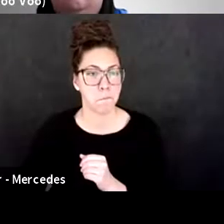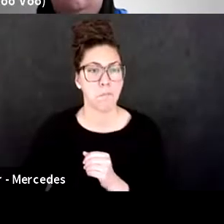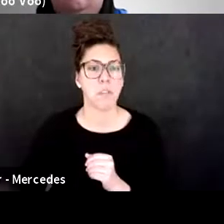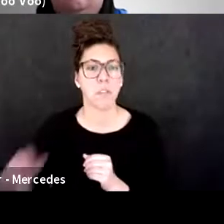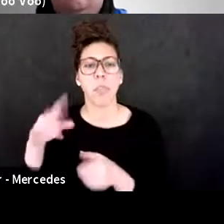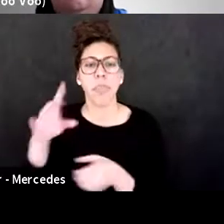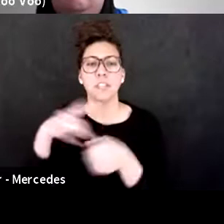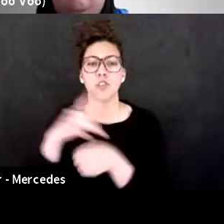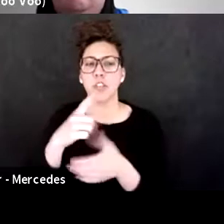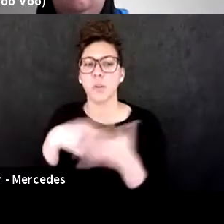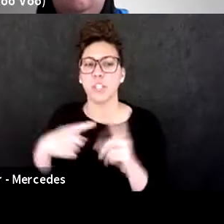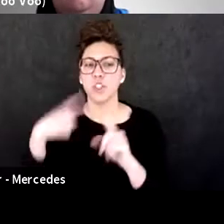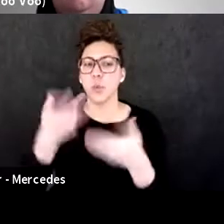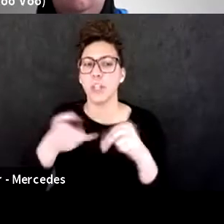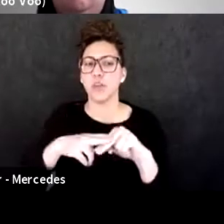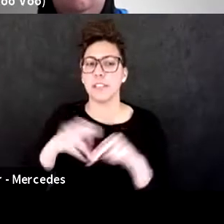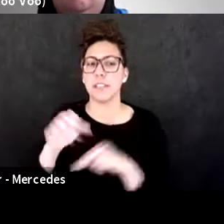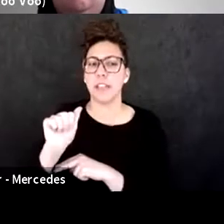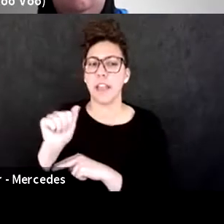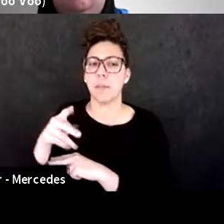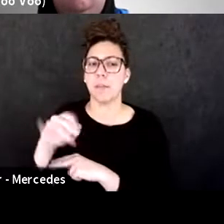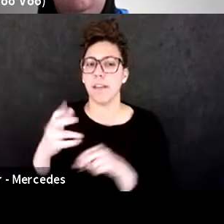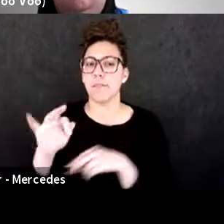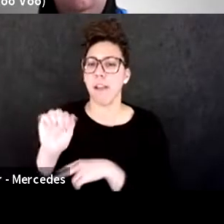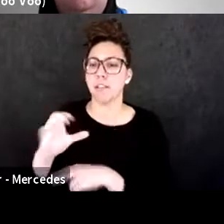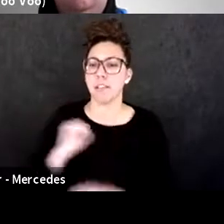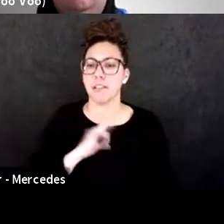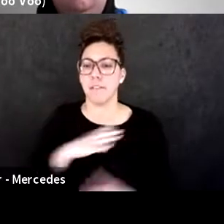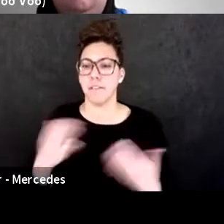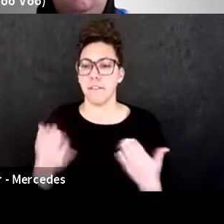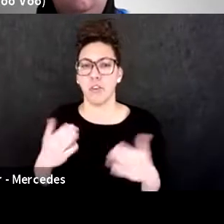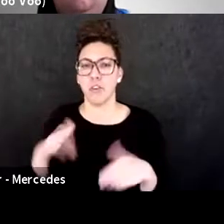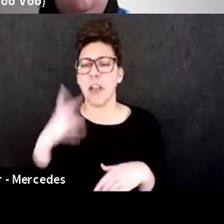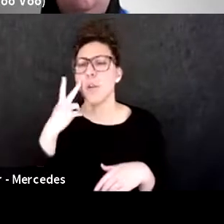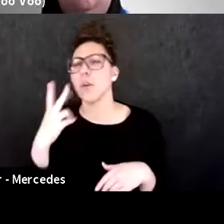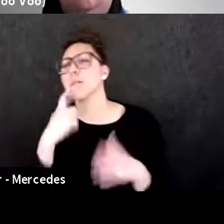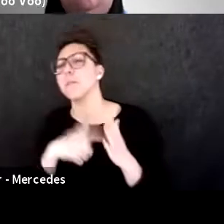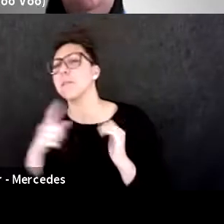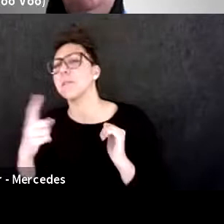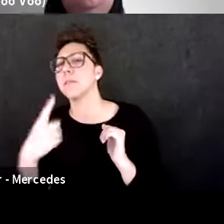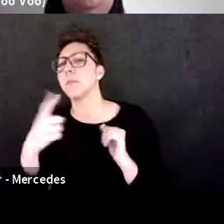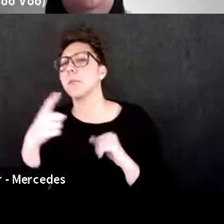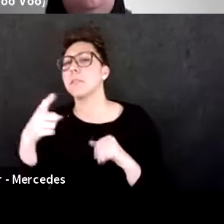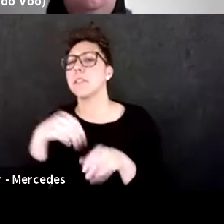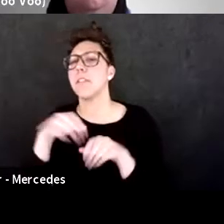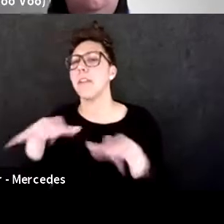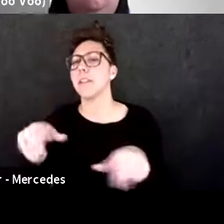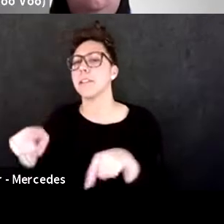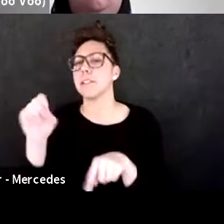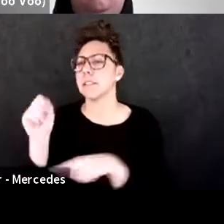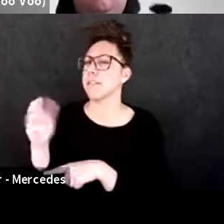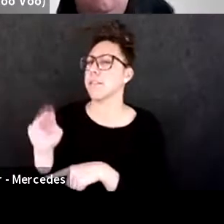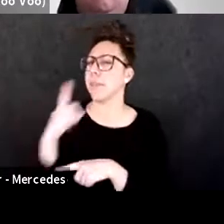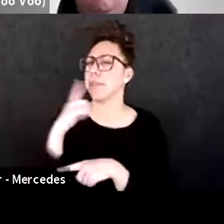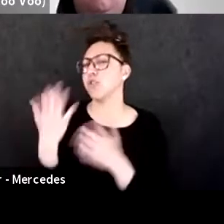Okay, I saw Sam Campbell was on this in the audience. She might be able to address that. But what I can say is